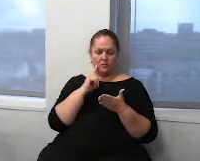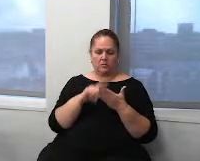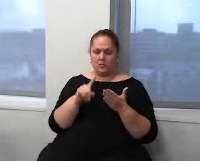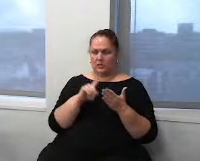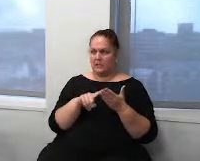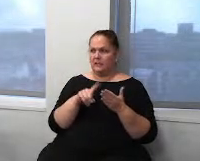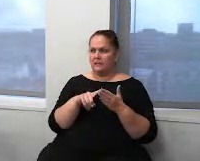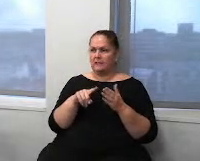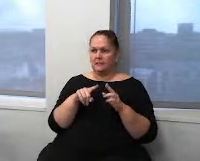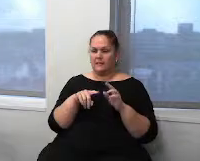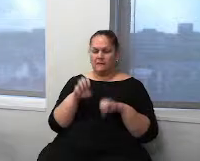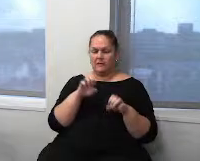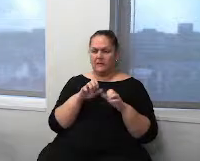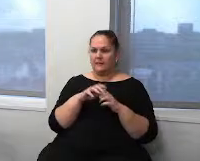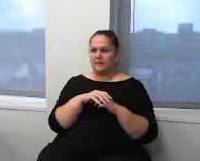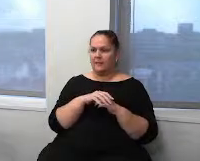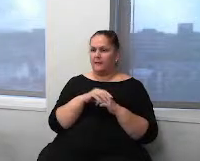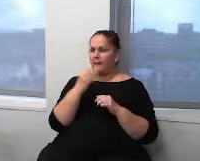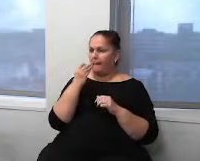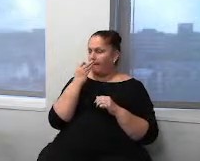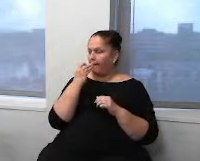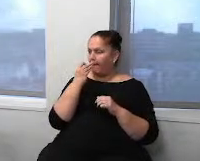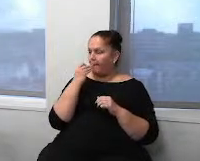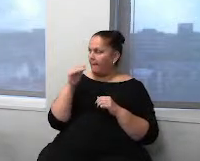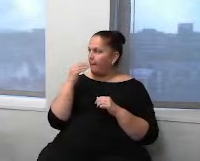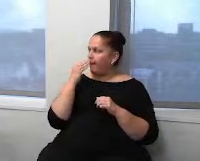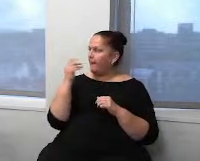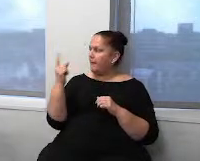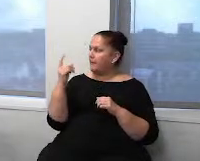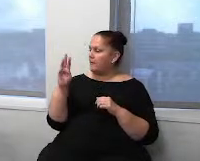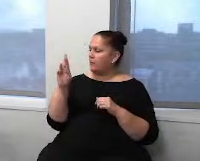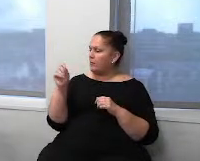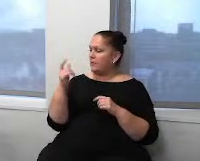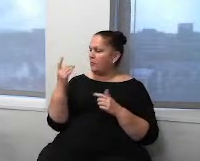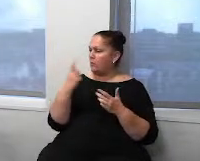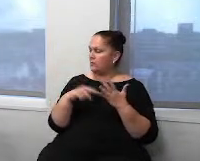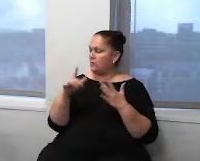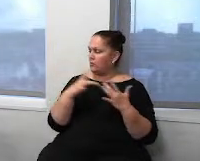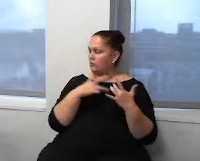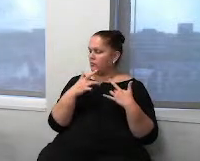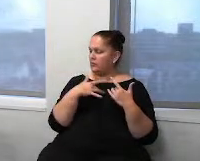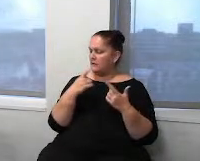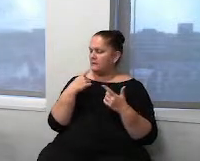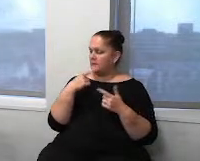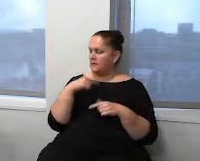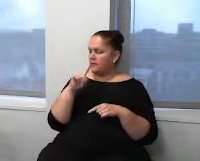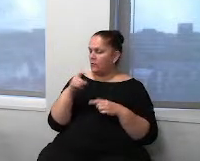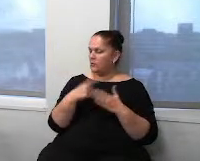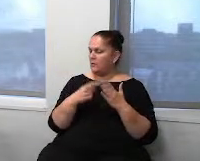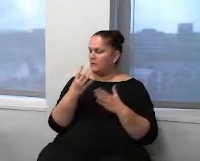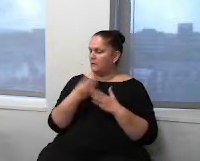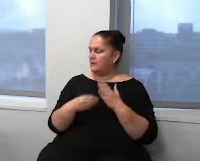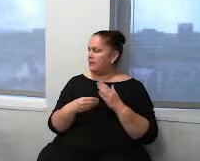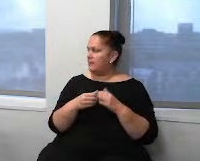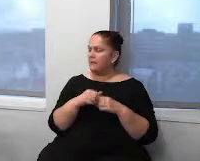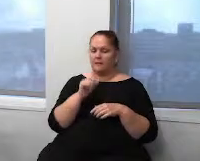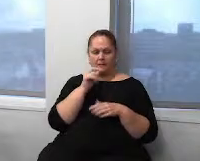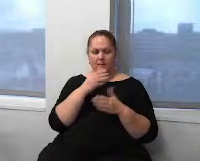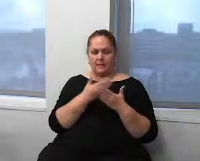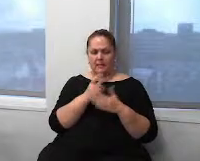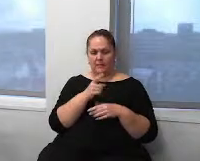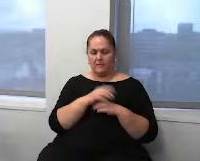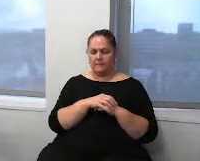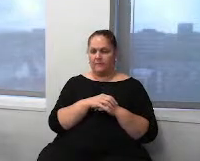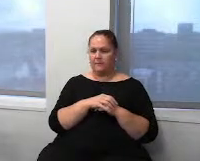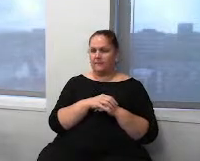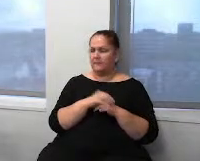and all studies assessing the T&D system up Okay, to the Mr. present? Brady, tell me to get to the question about what you're concerned about. Okay, what's missing? I'm